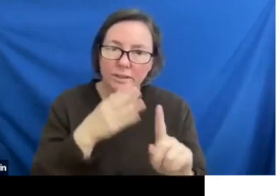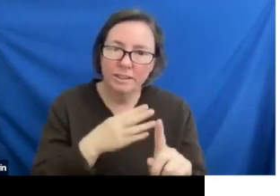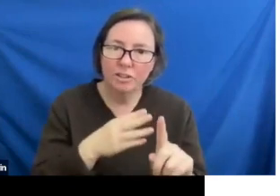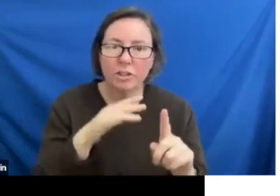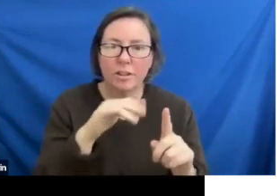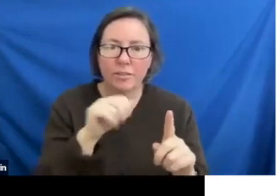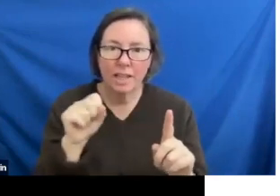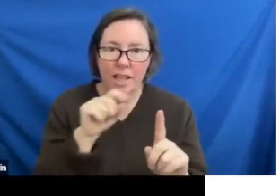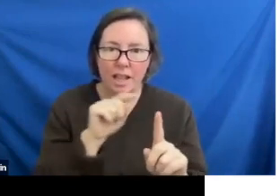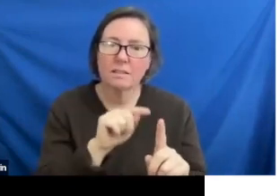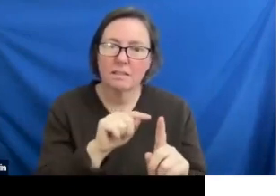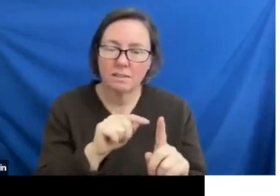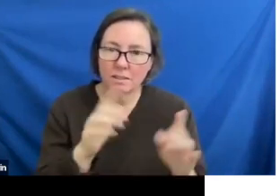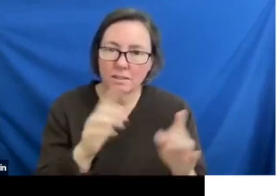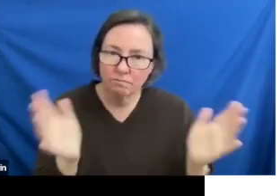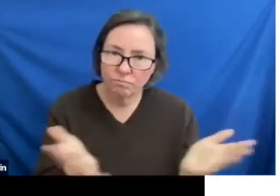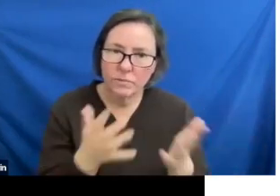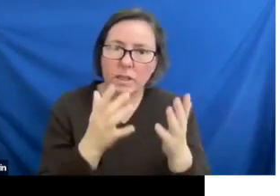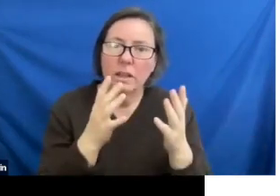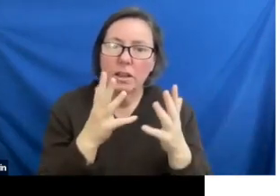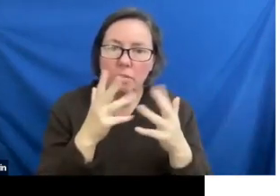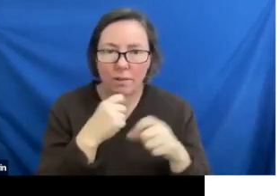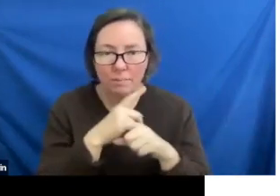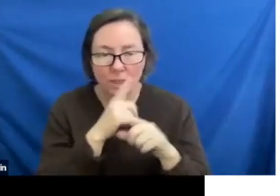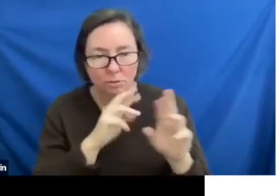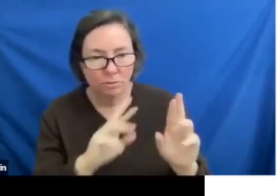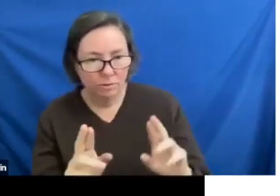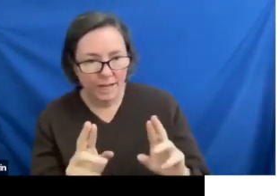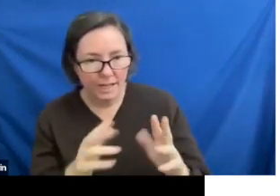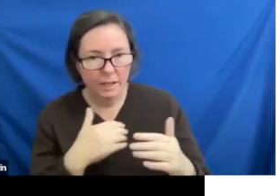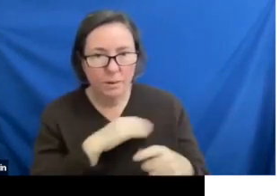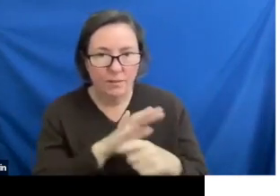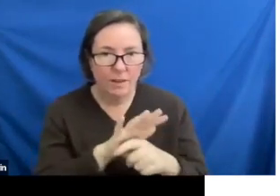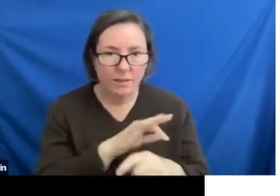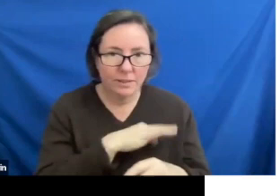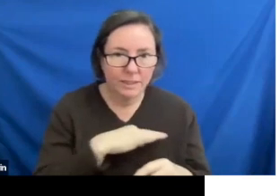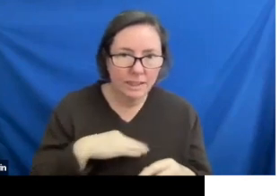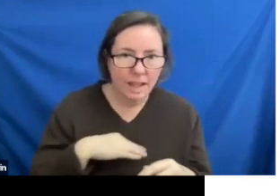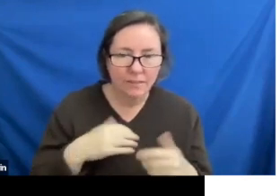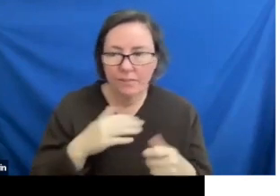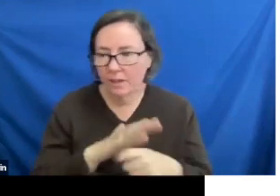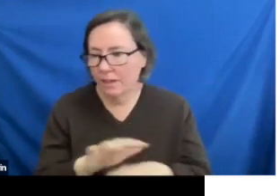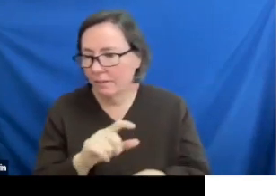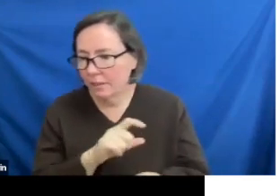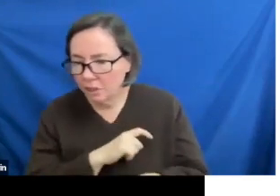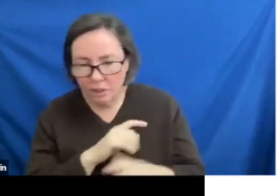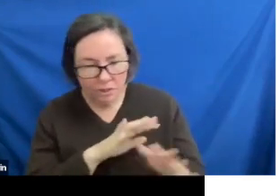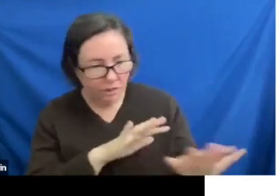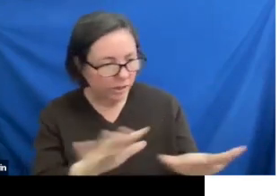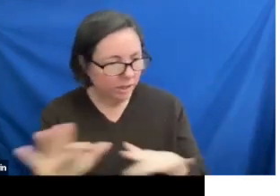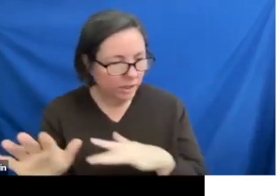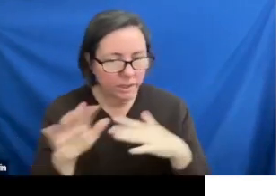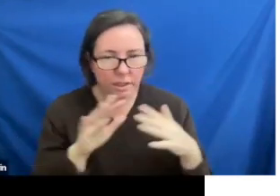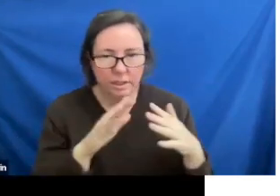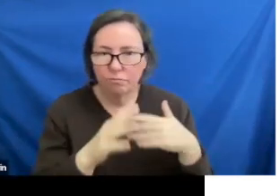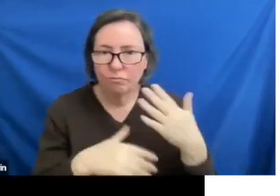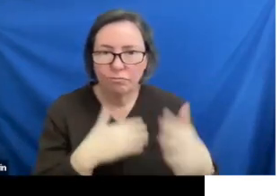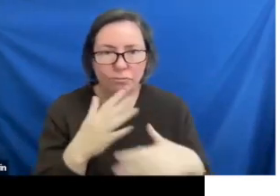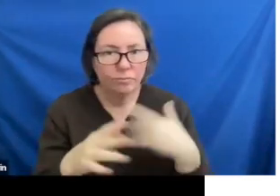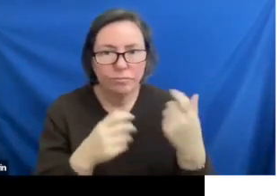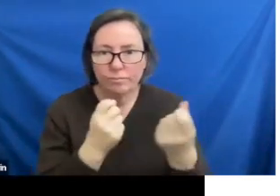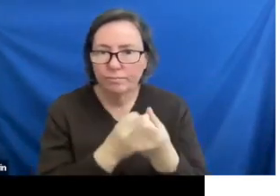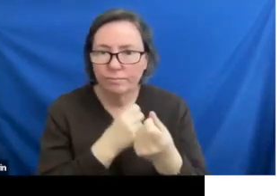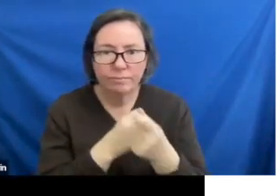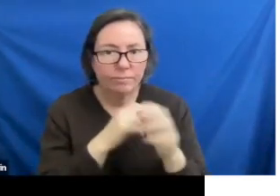want to be sure that we're prepared for that, and we have the staffing, we have security measures in place, and that this can continue to be a